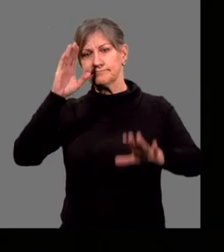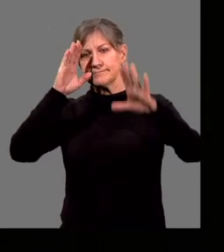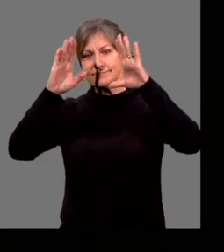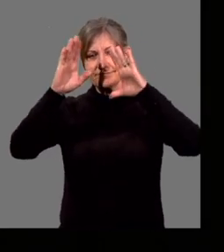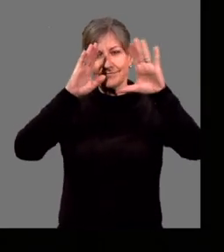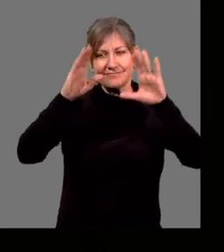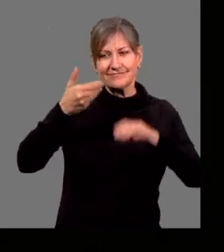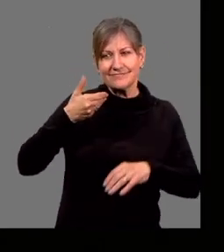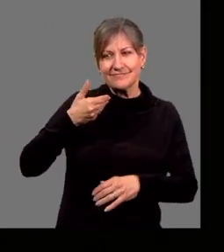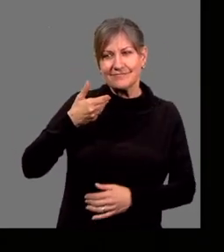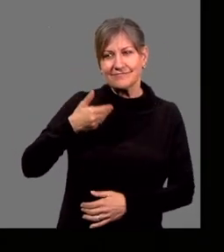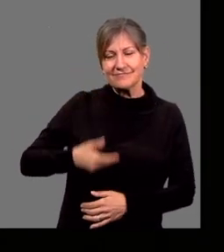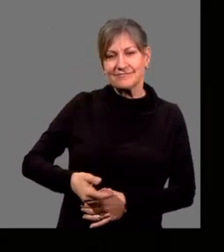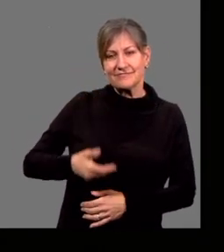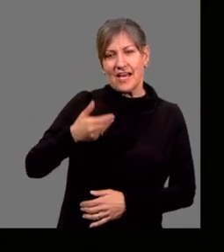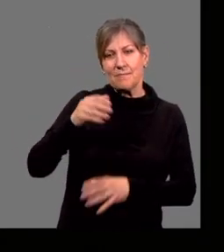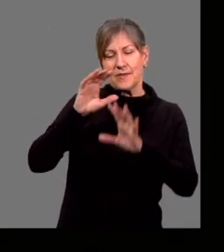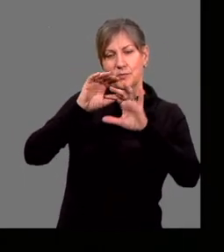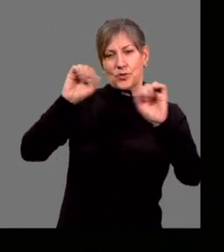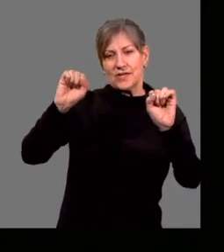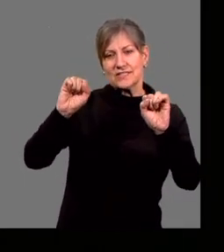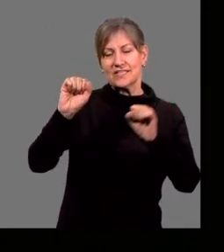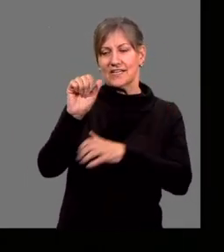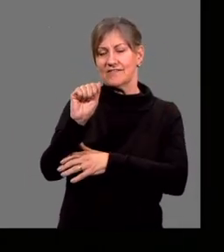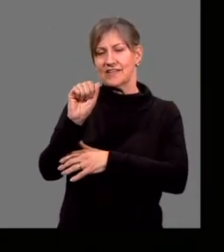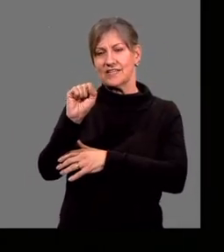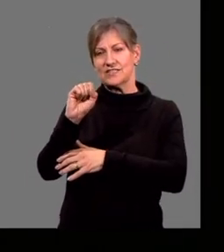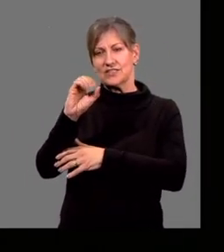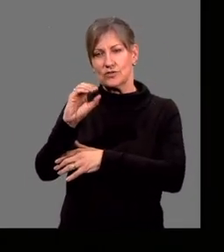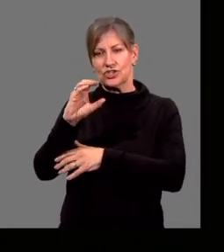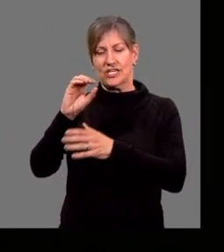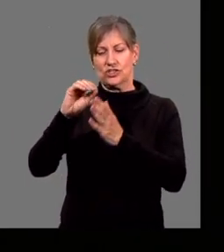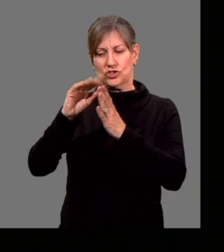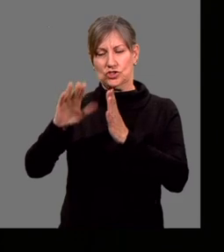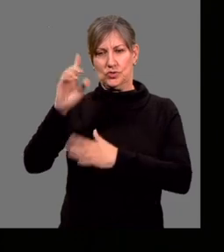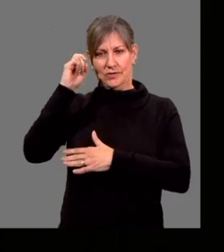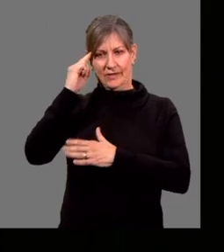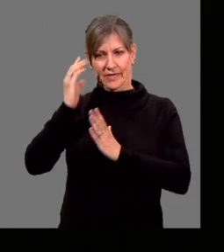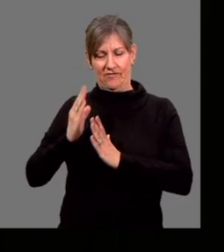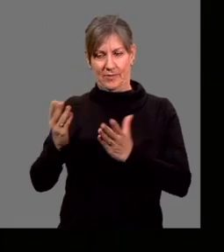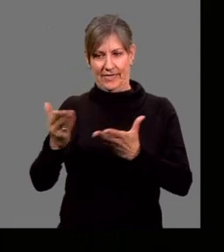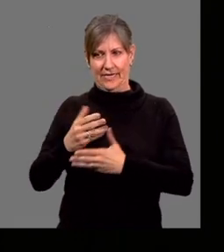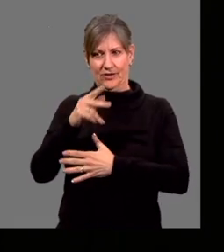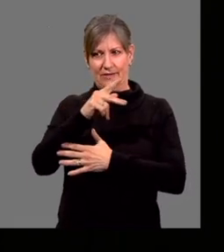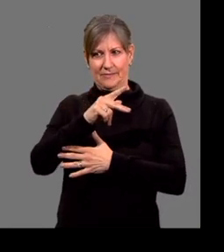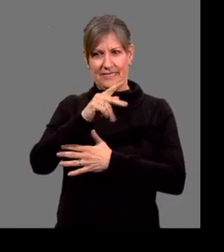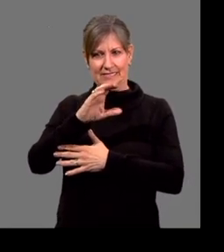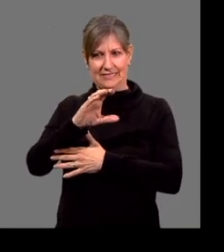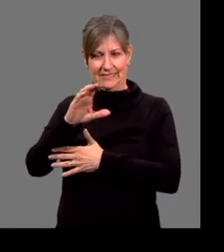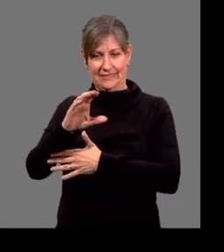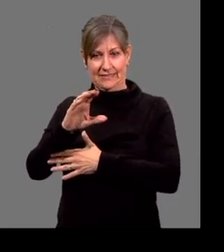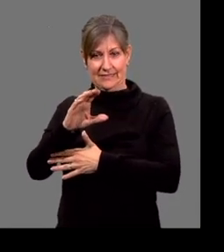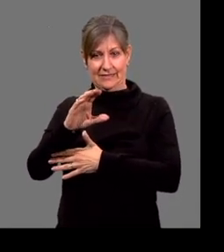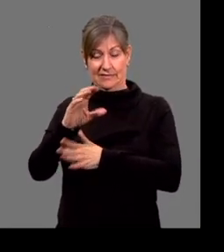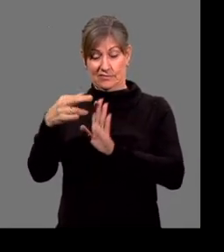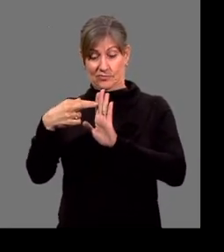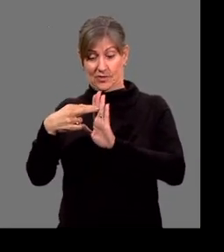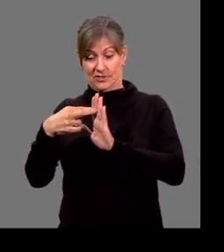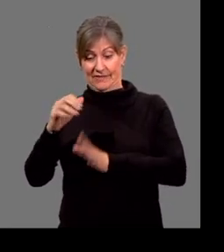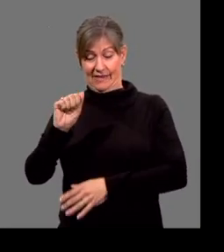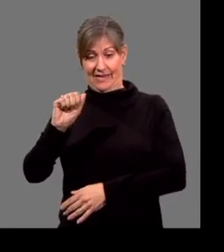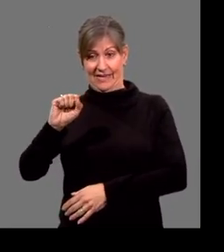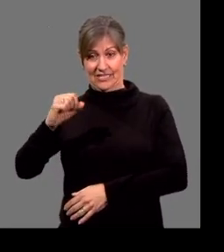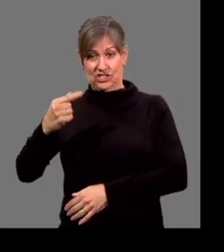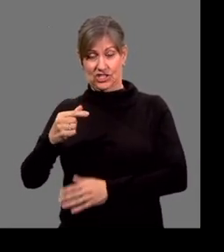Hello, everybody. I'm Eskel Grant, the president of the Associated Student Government here at PCC. On behalf of the